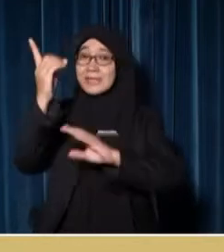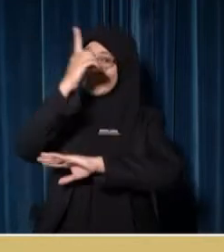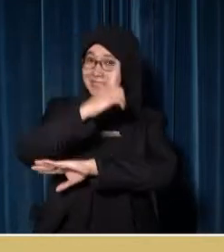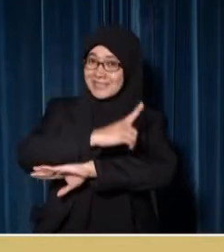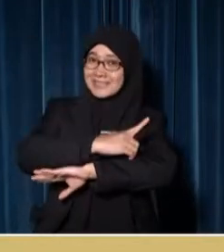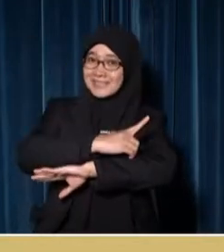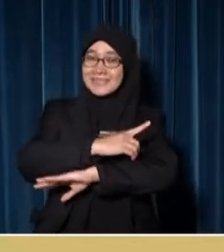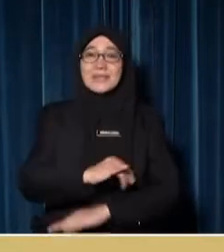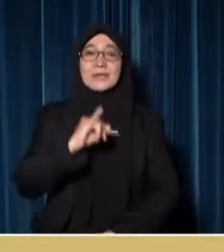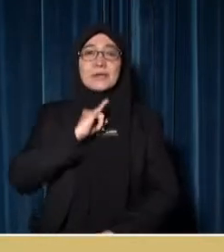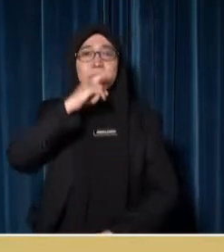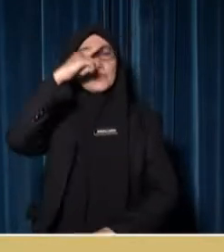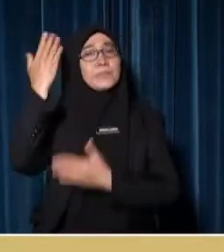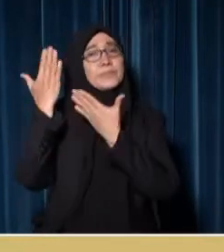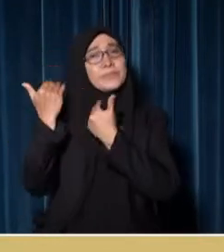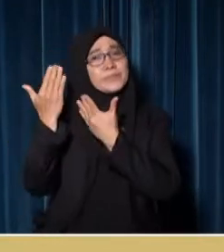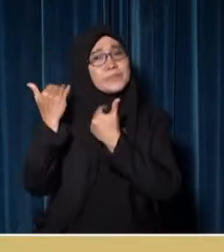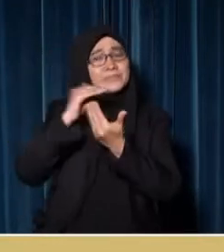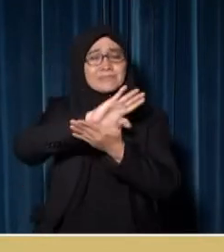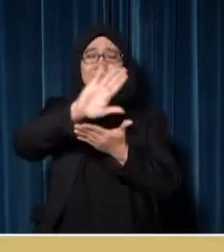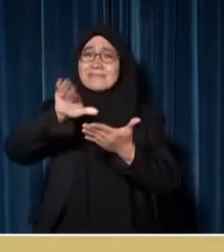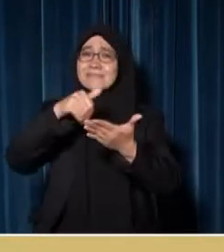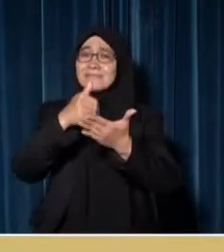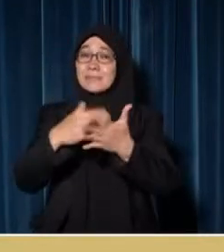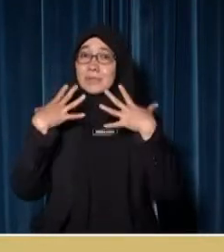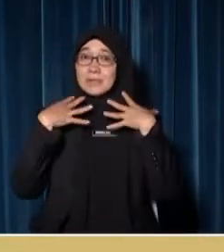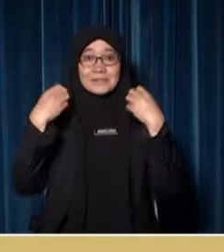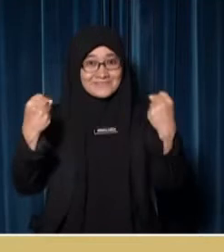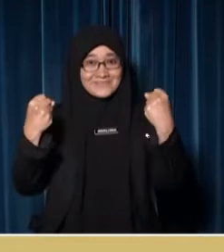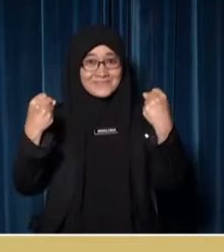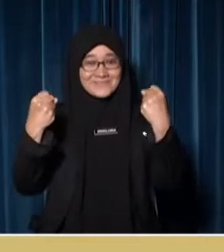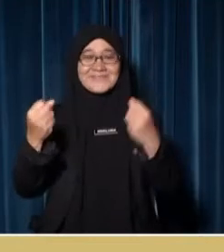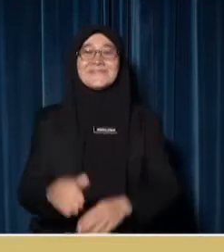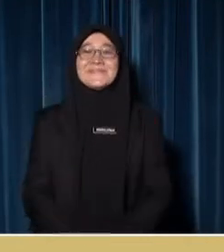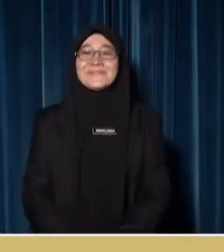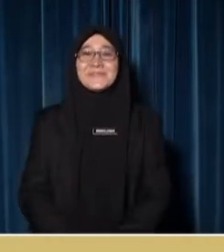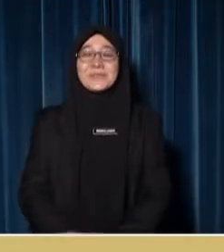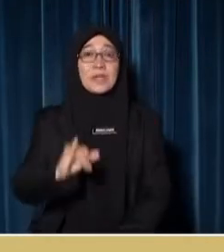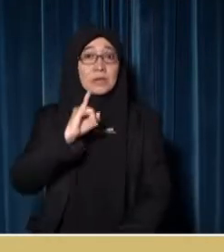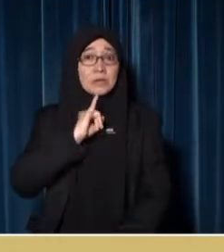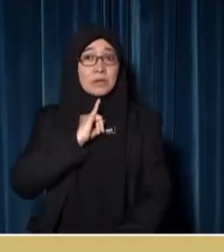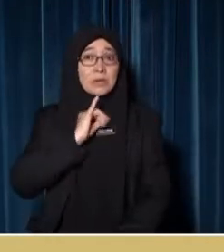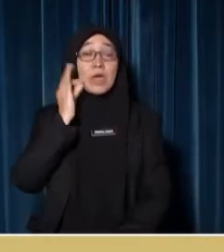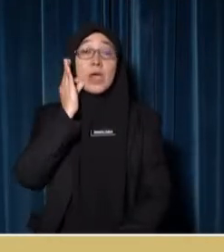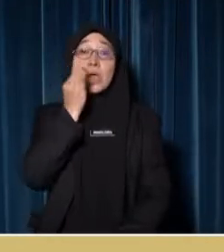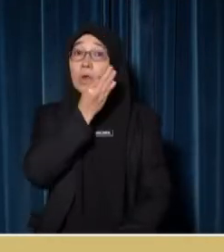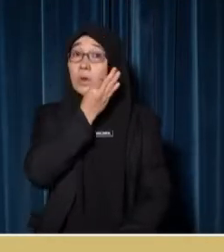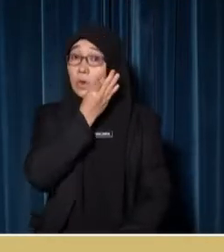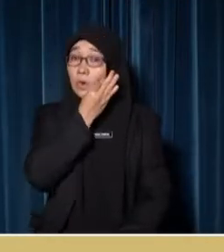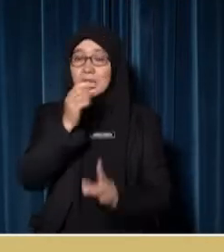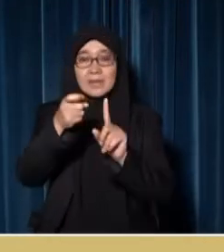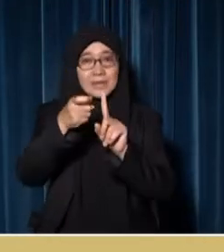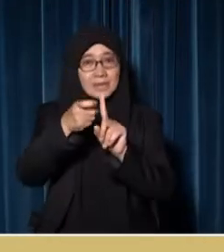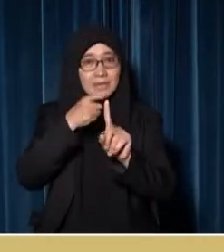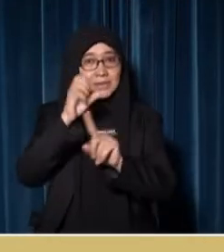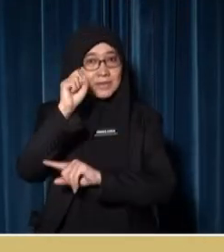today. I hope that you are in the pink of health. I am Flora from SK Taman